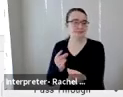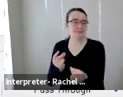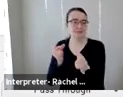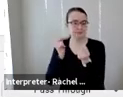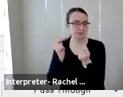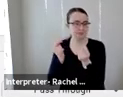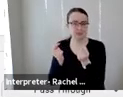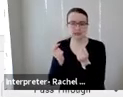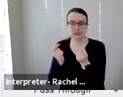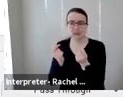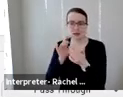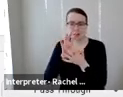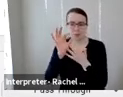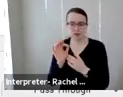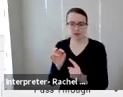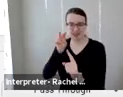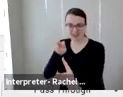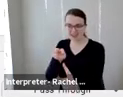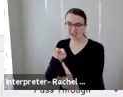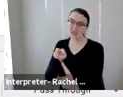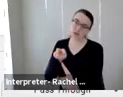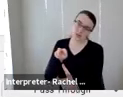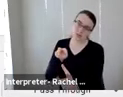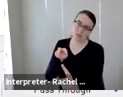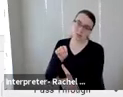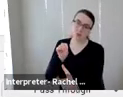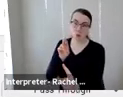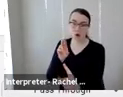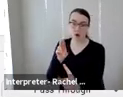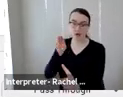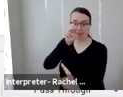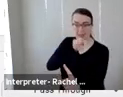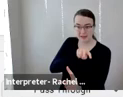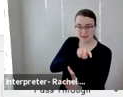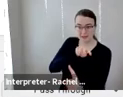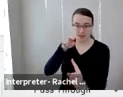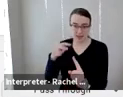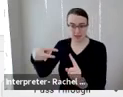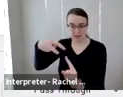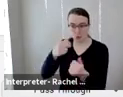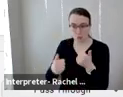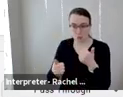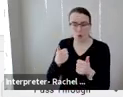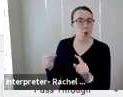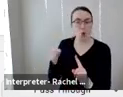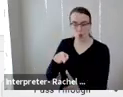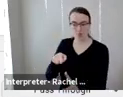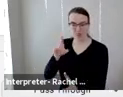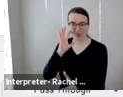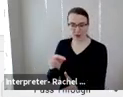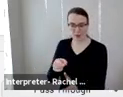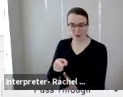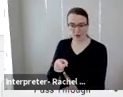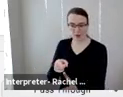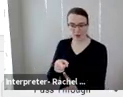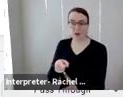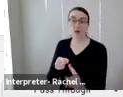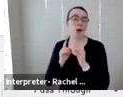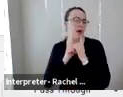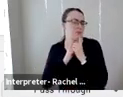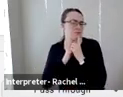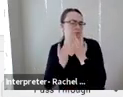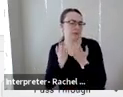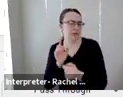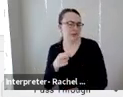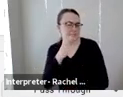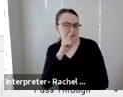exploration of, do I like this one? Do I like this one? Oh, wait, I like that view. Well, this one might be